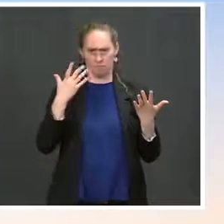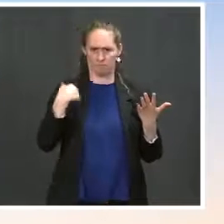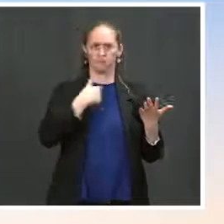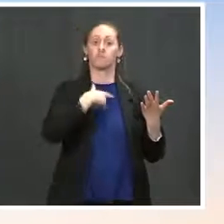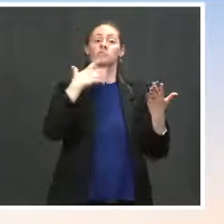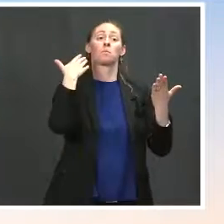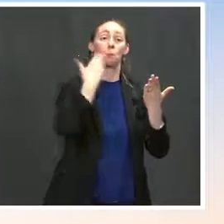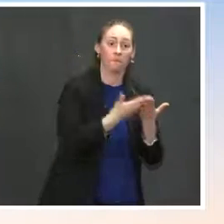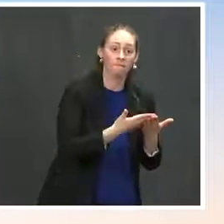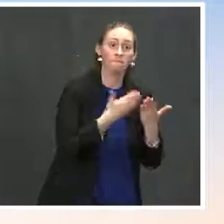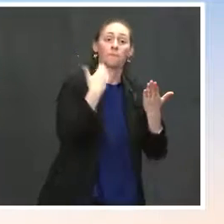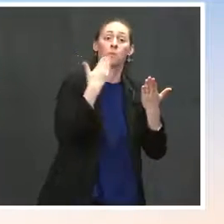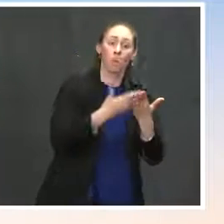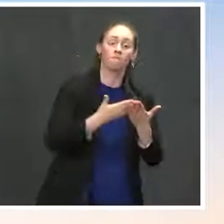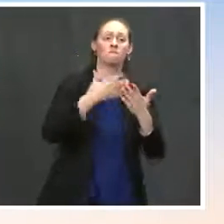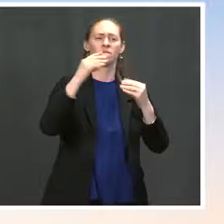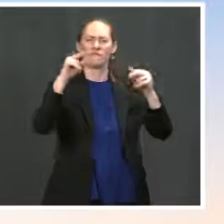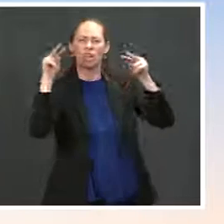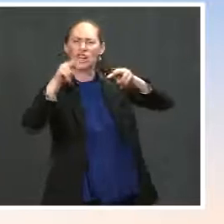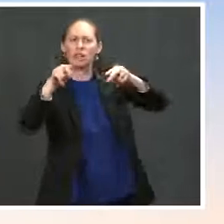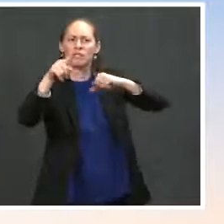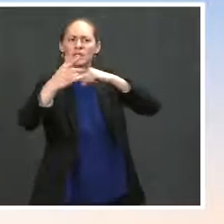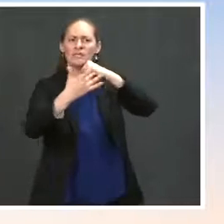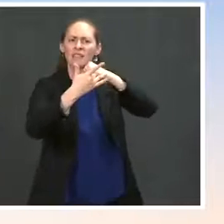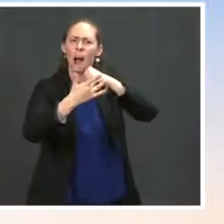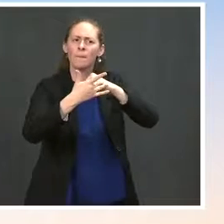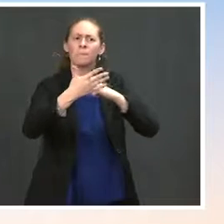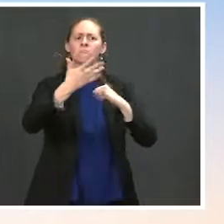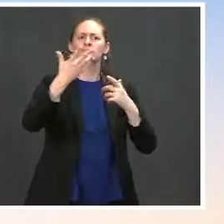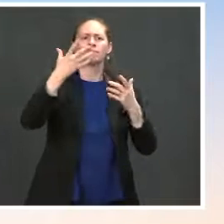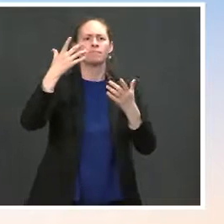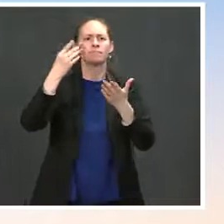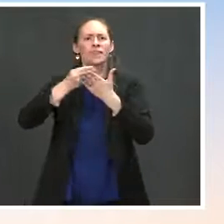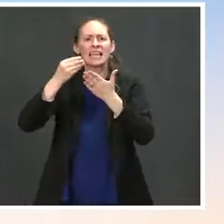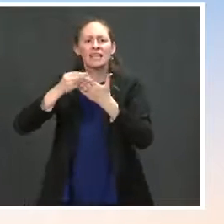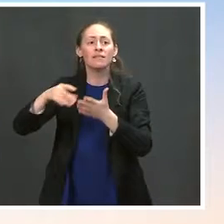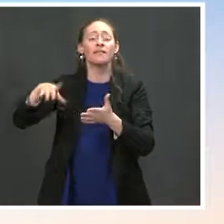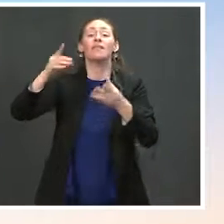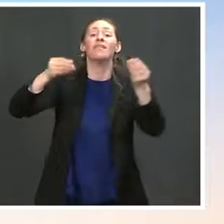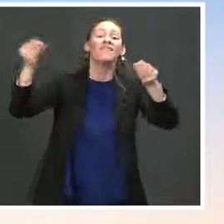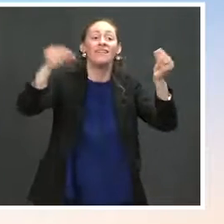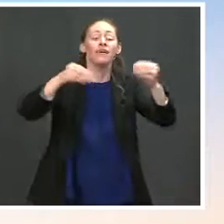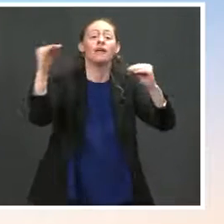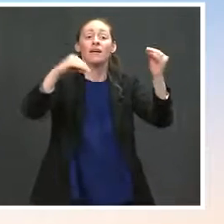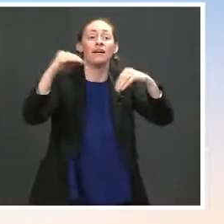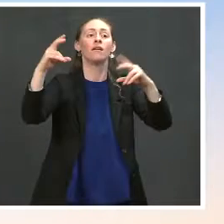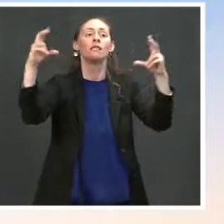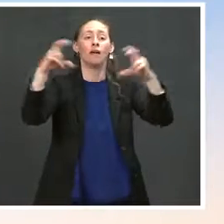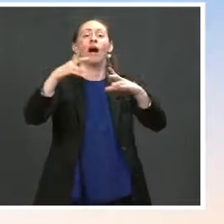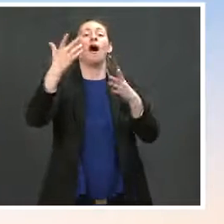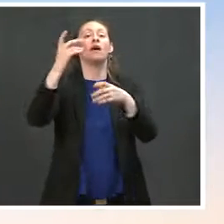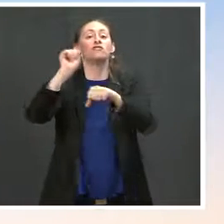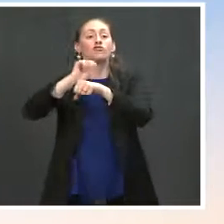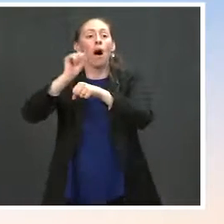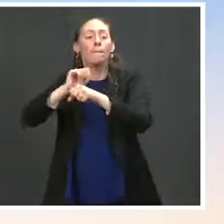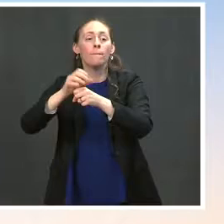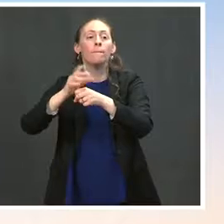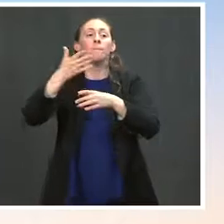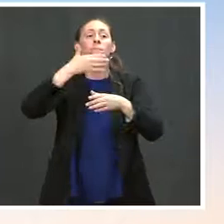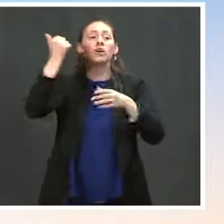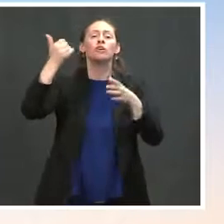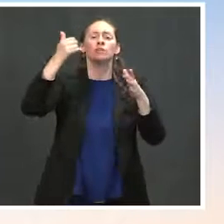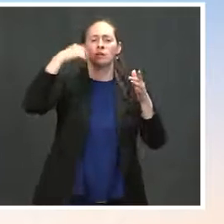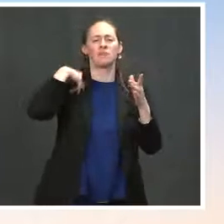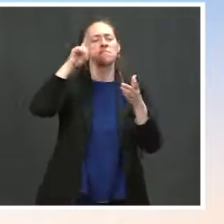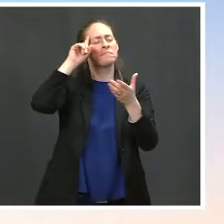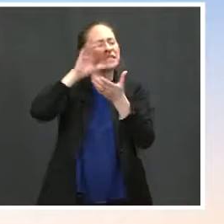get the technologies and find the easier path and then hopefully get the job done. And I really believe that. I think we will get the